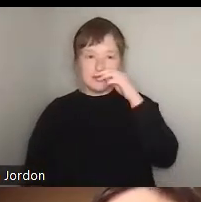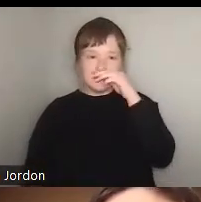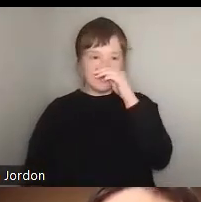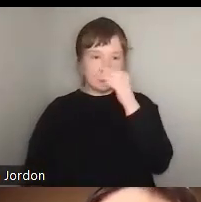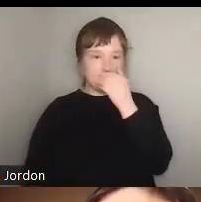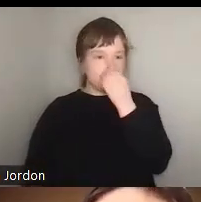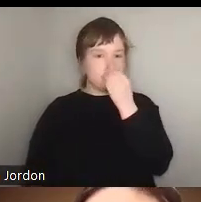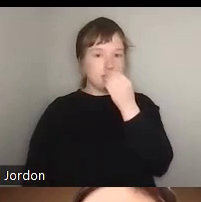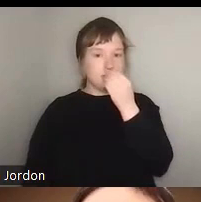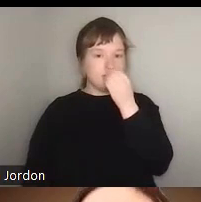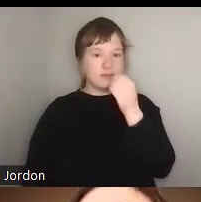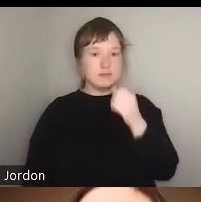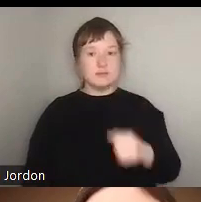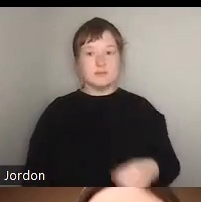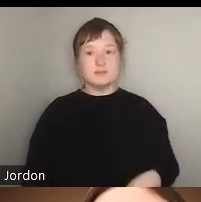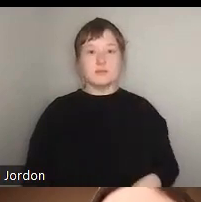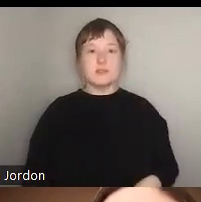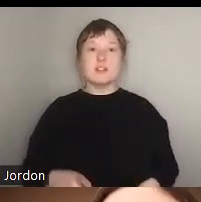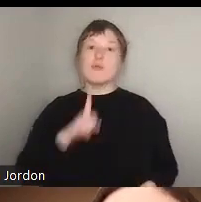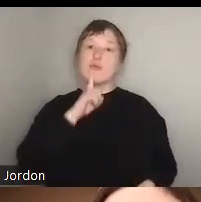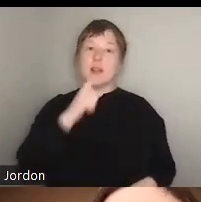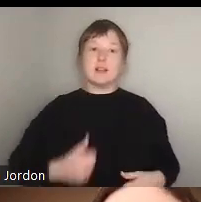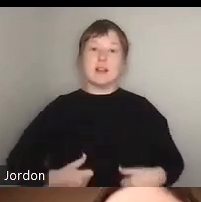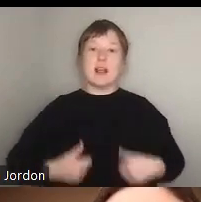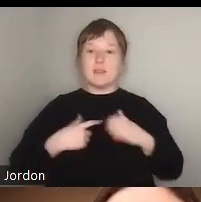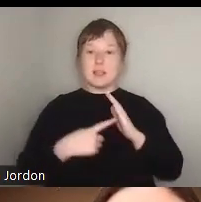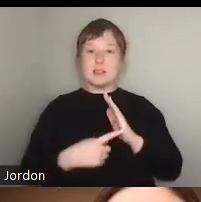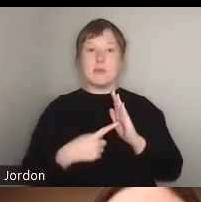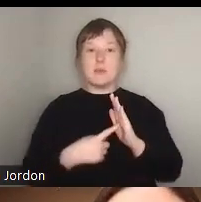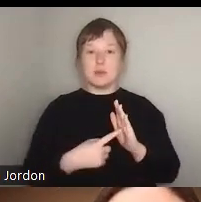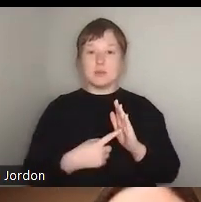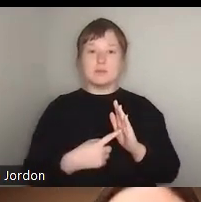So I have a real life example here that